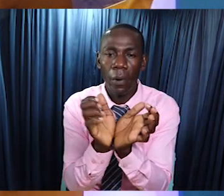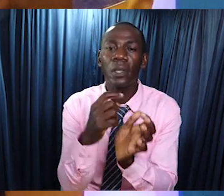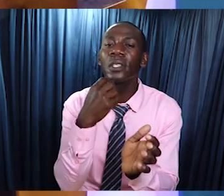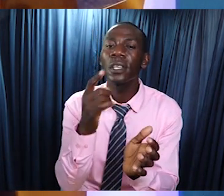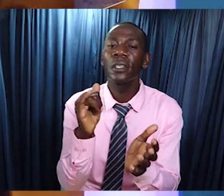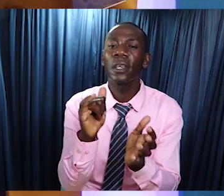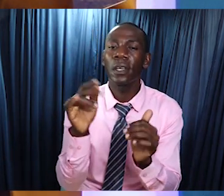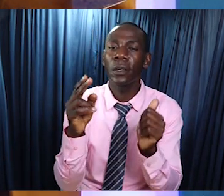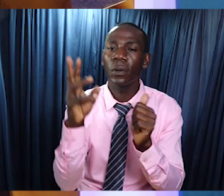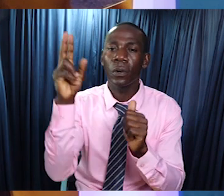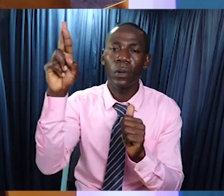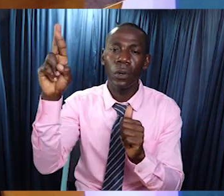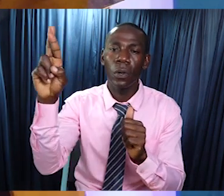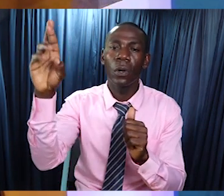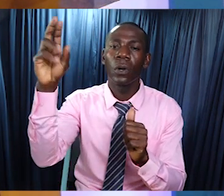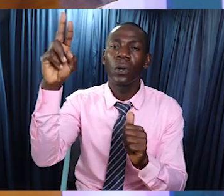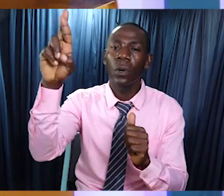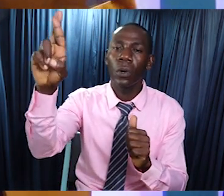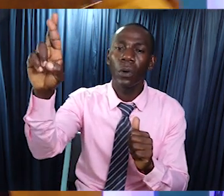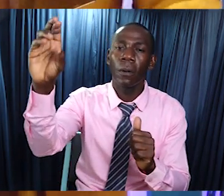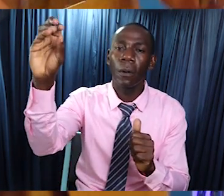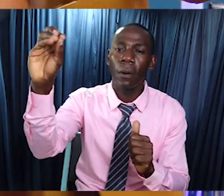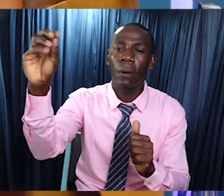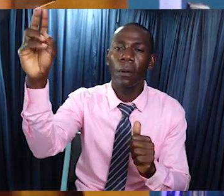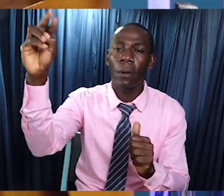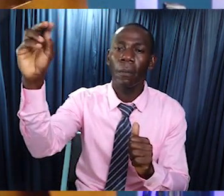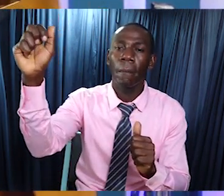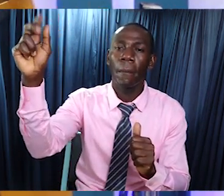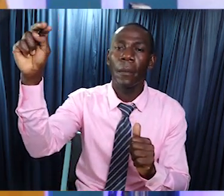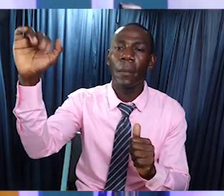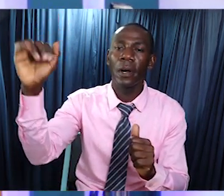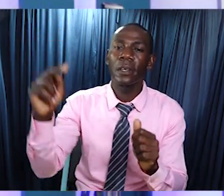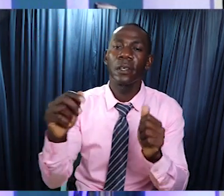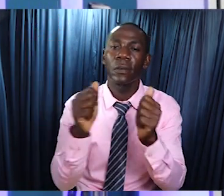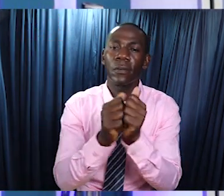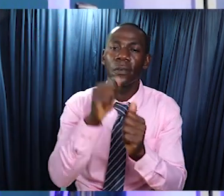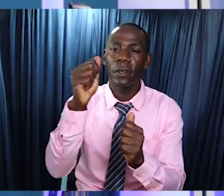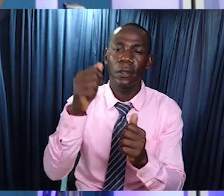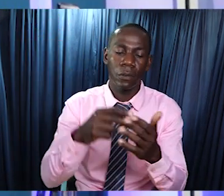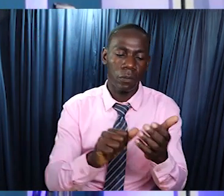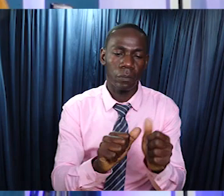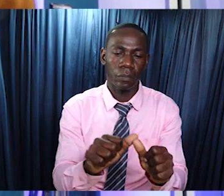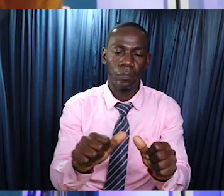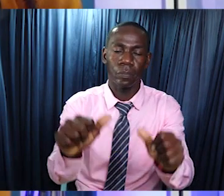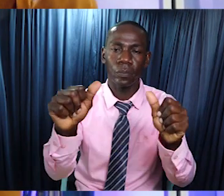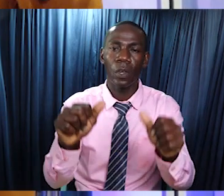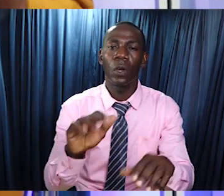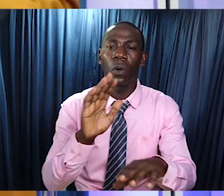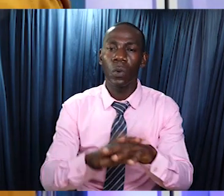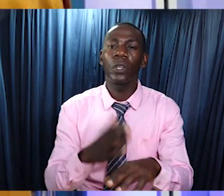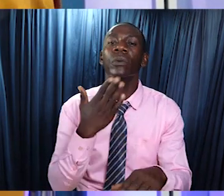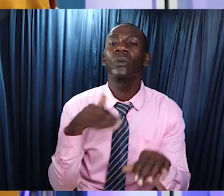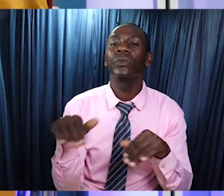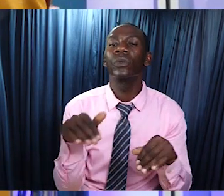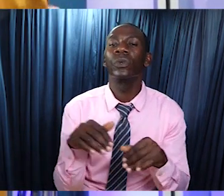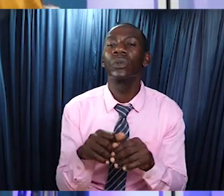katika Warumi. That's why Paul said in Romans. Ukisoma Warumi 7:15 kuendelea. Romans 7:15 downwards. Lile jema nitakalo kulifanya